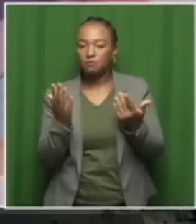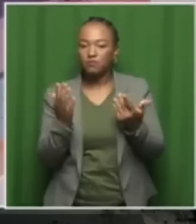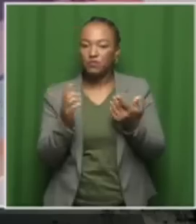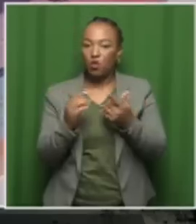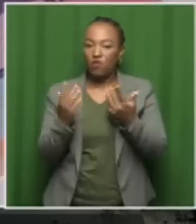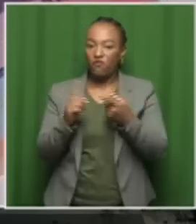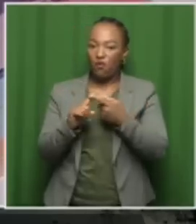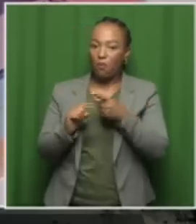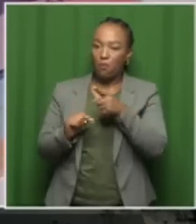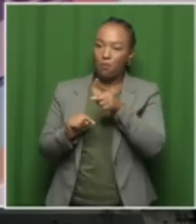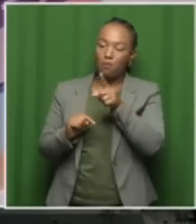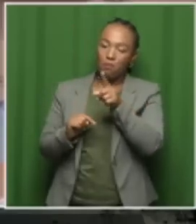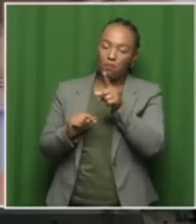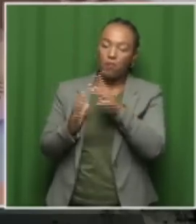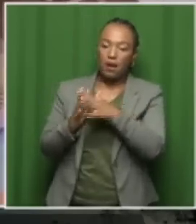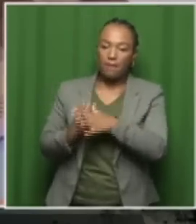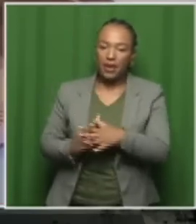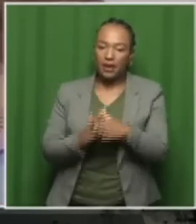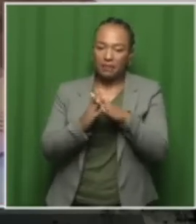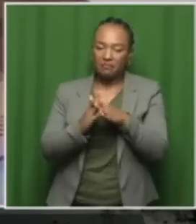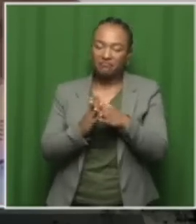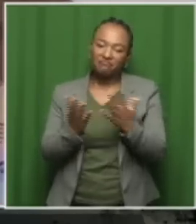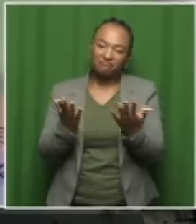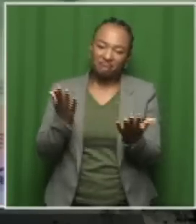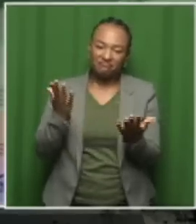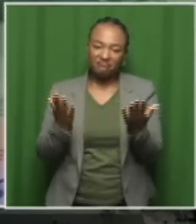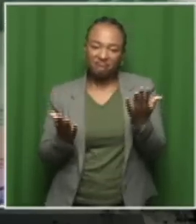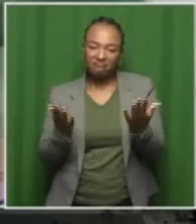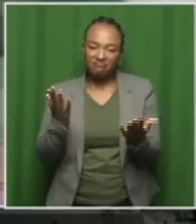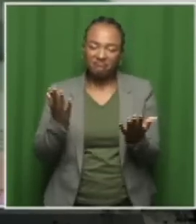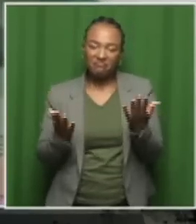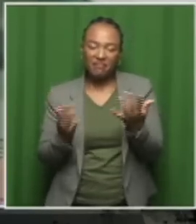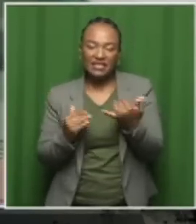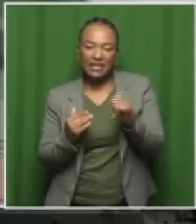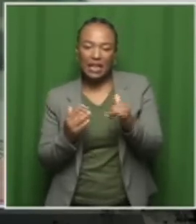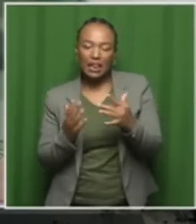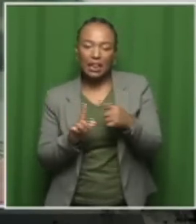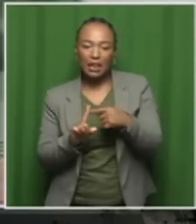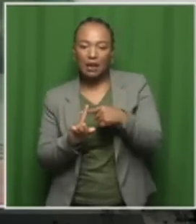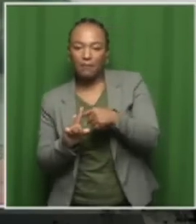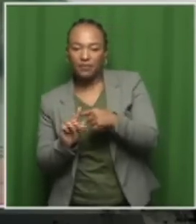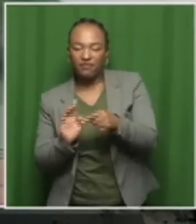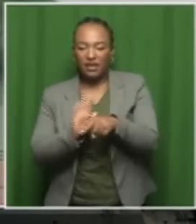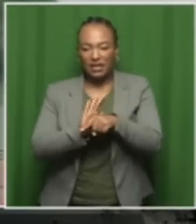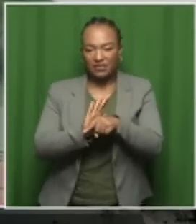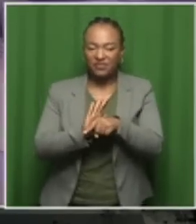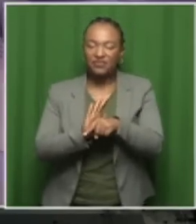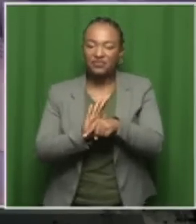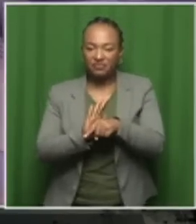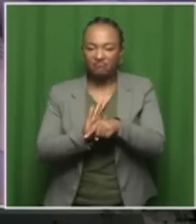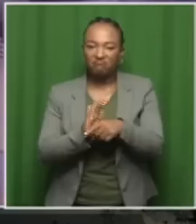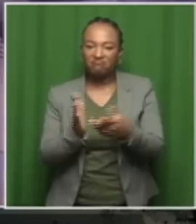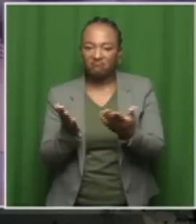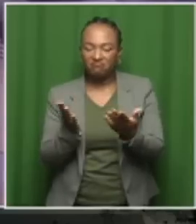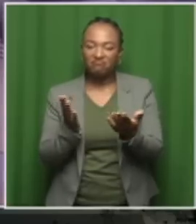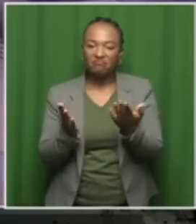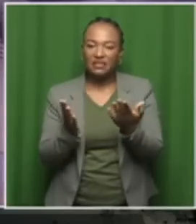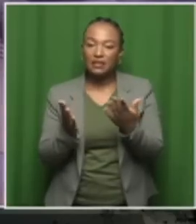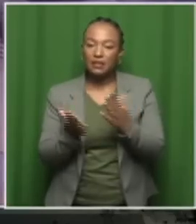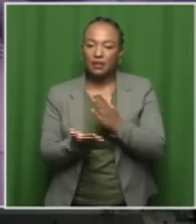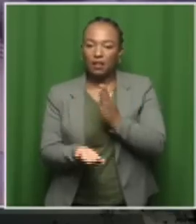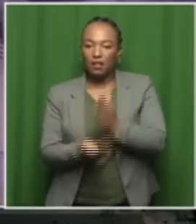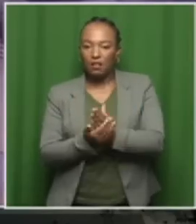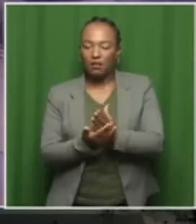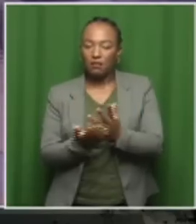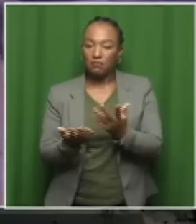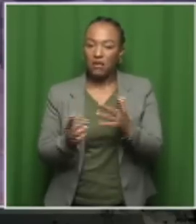the United States. So it's quite a mixed bag in many ways, and certainly it's an environment of